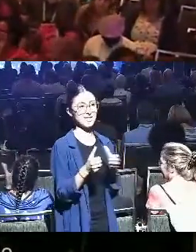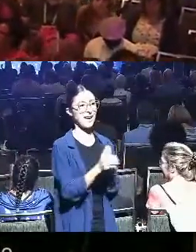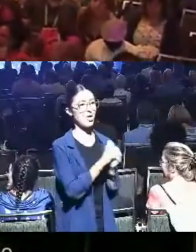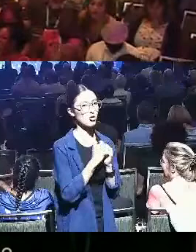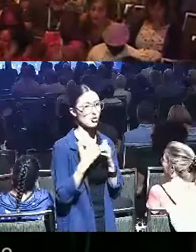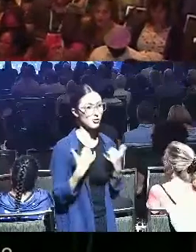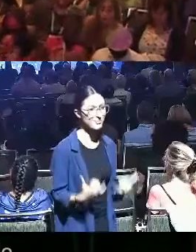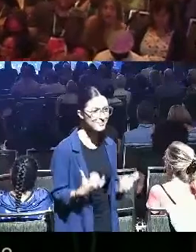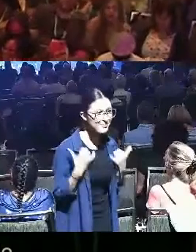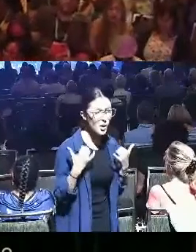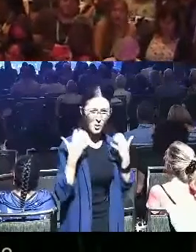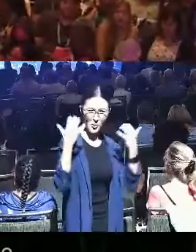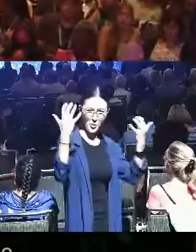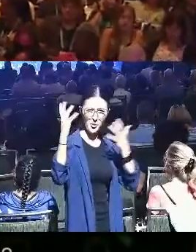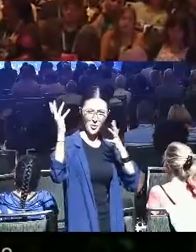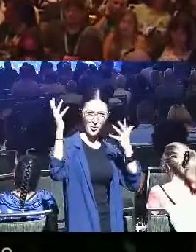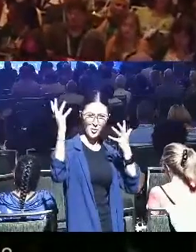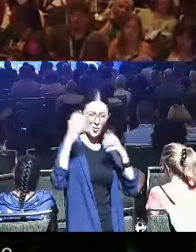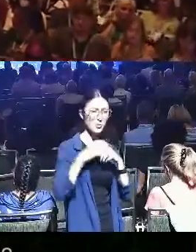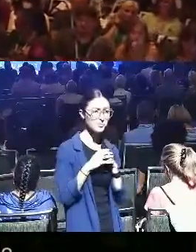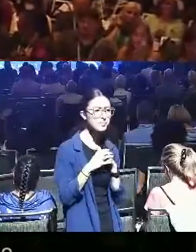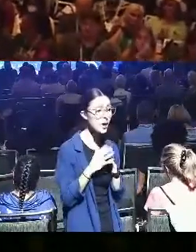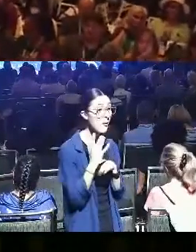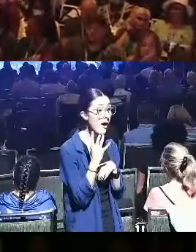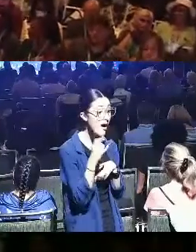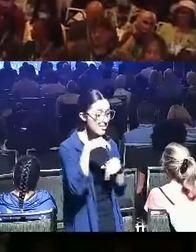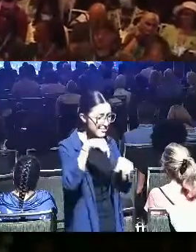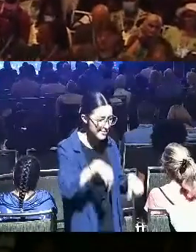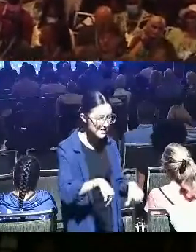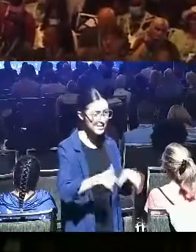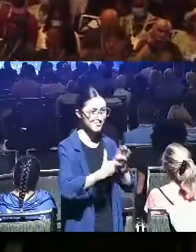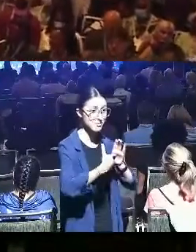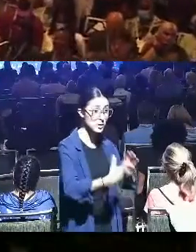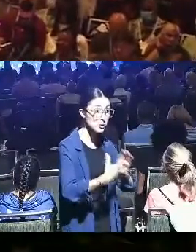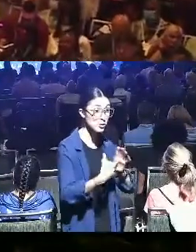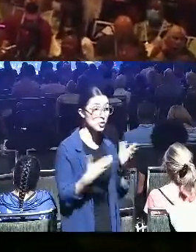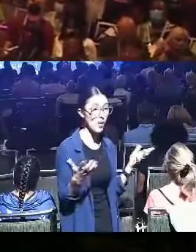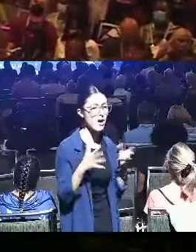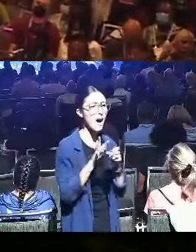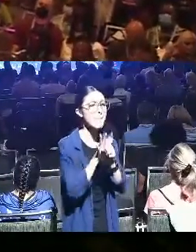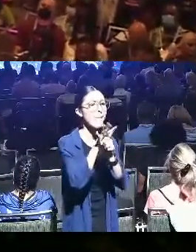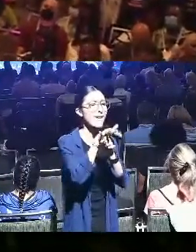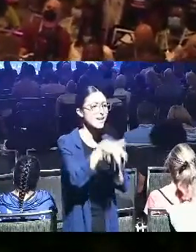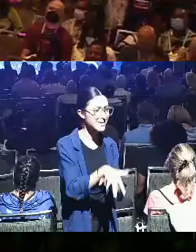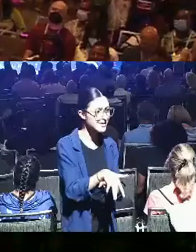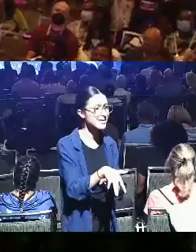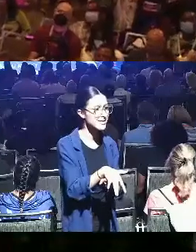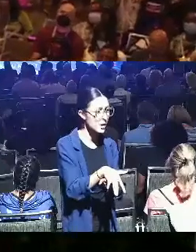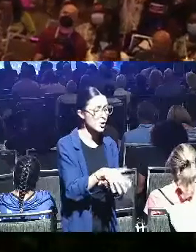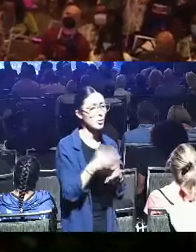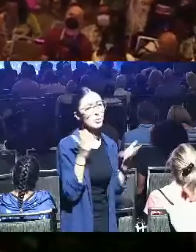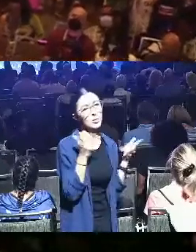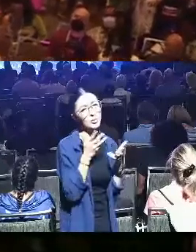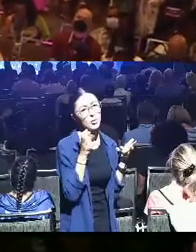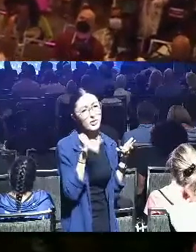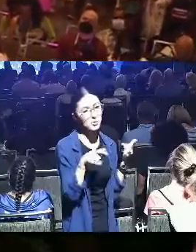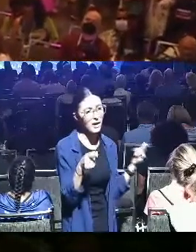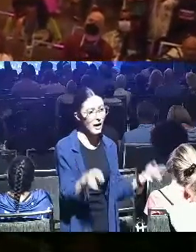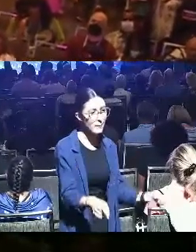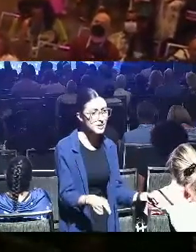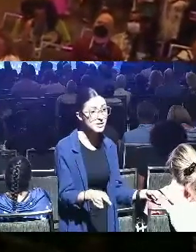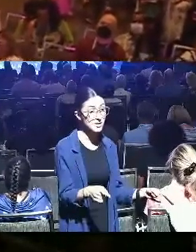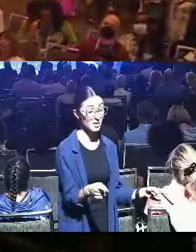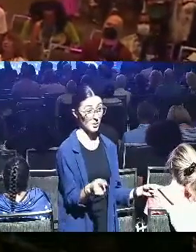because this is a demonstration of abundance. This is what happens when people pour it out and